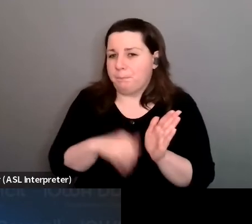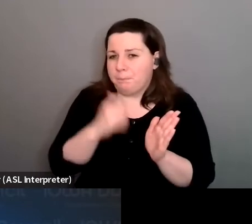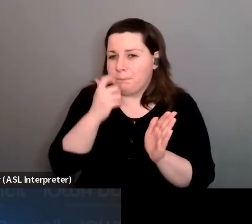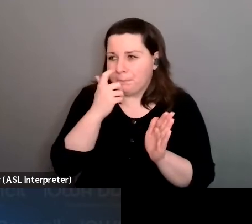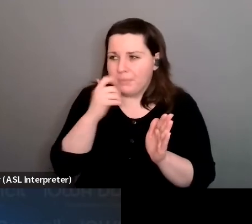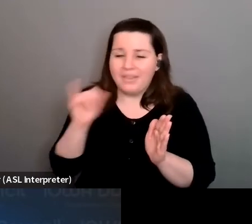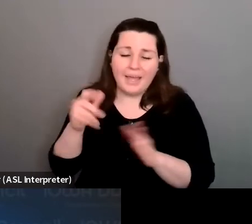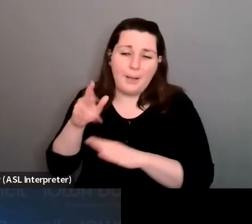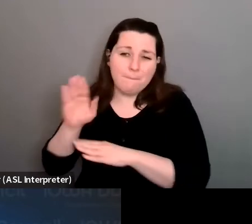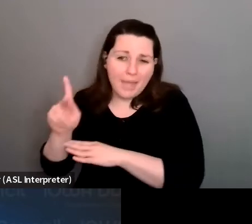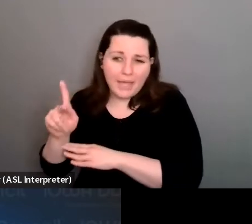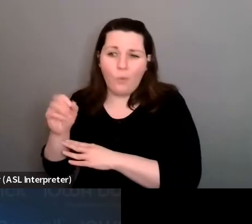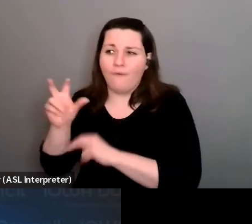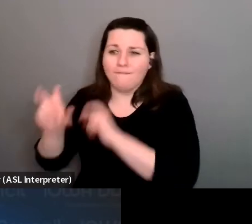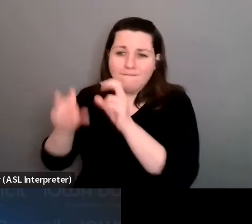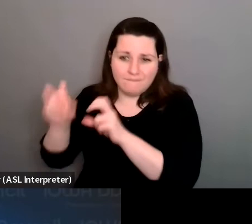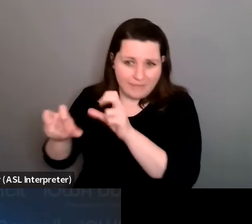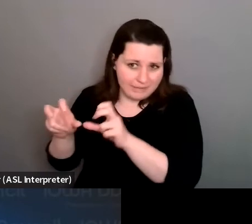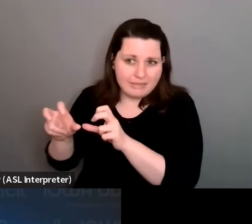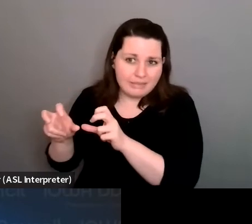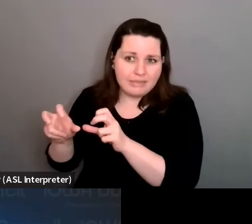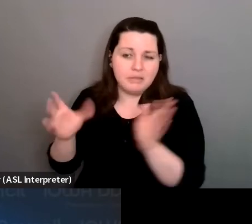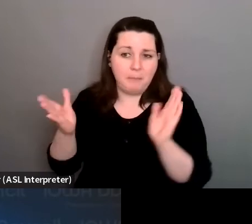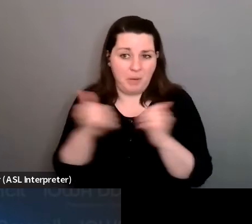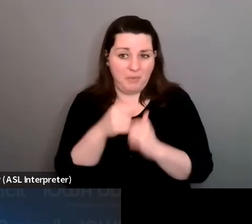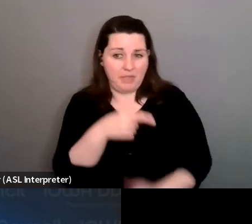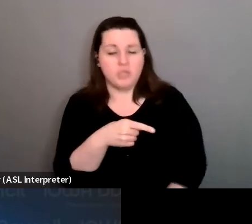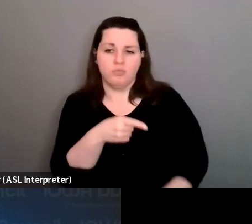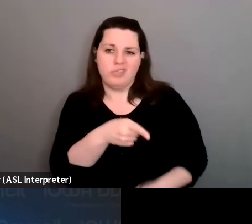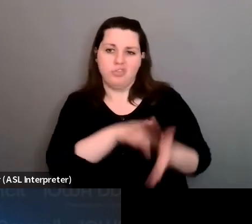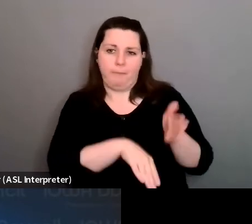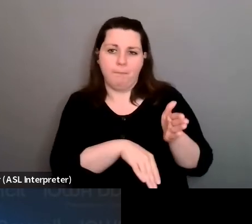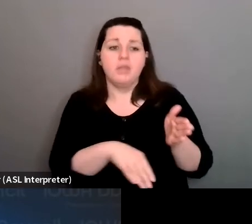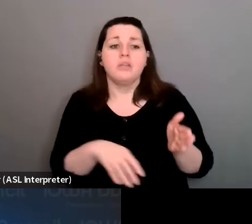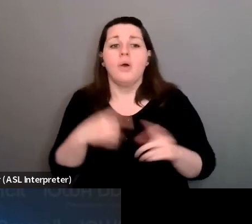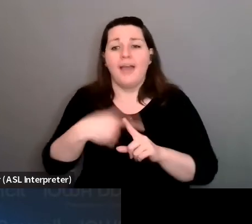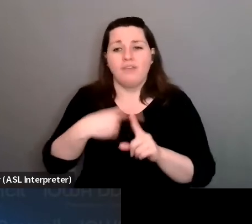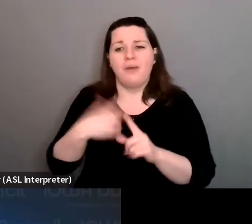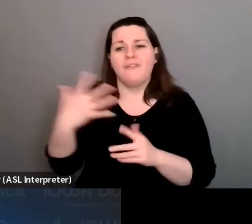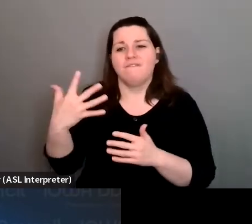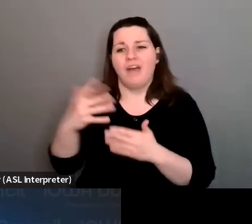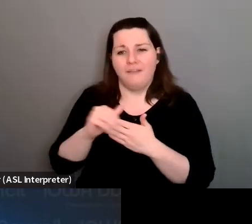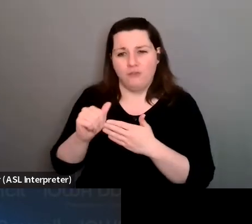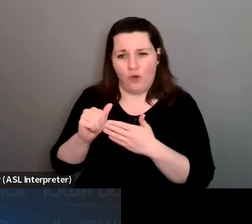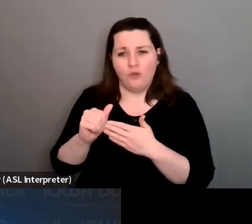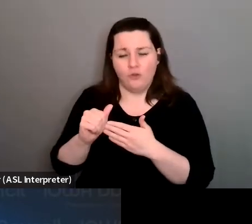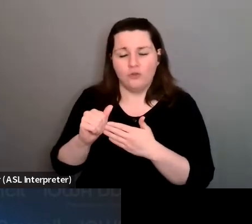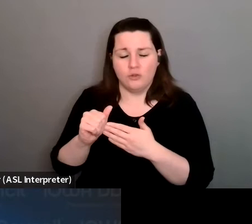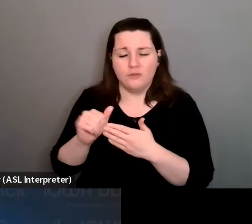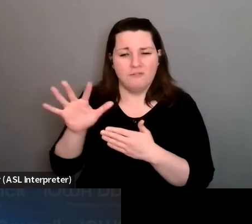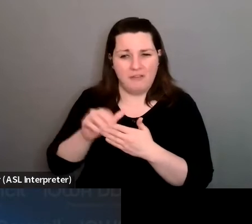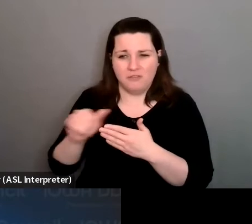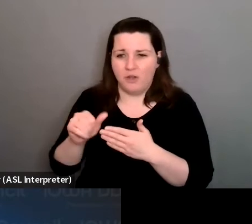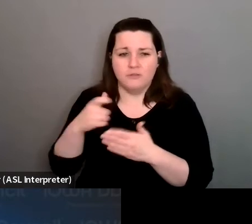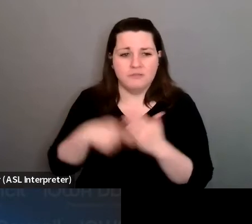or investing type of vehicle. So there is a $5 fee monthly for account maintenance. That is discounted